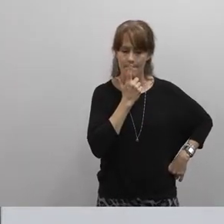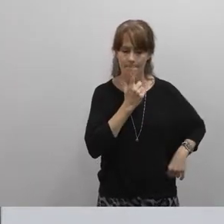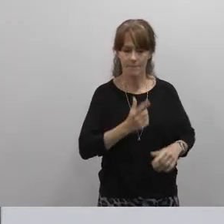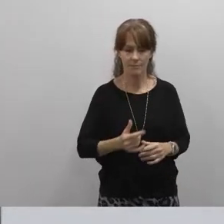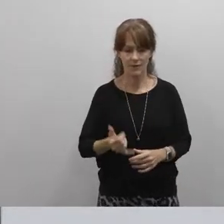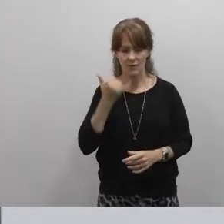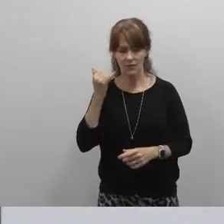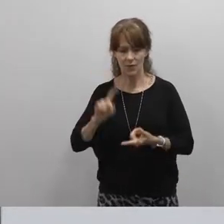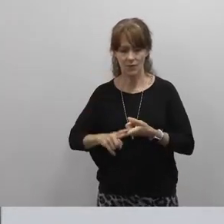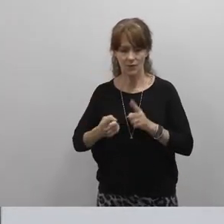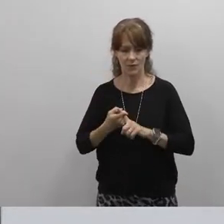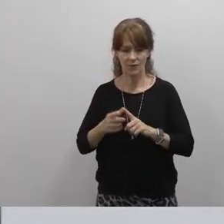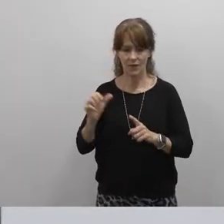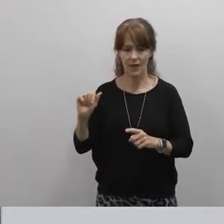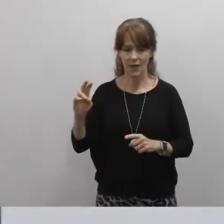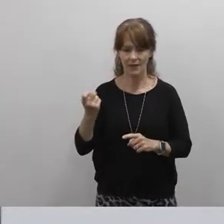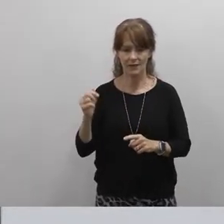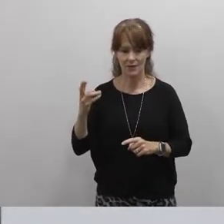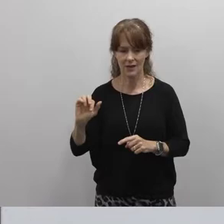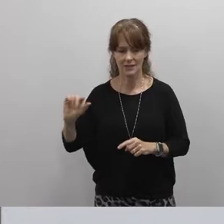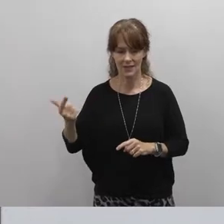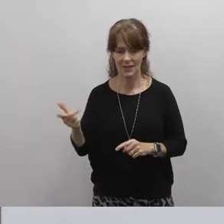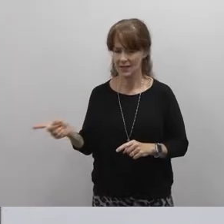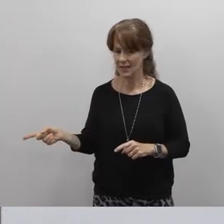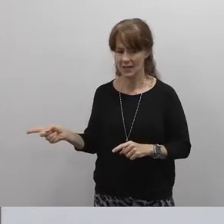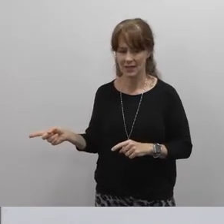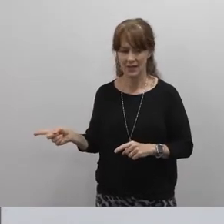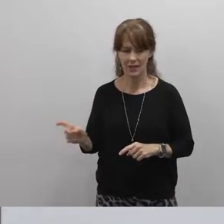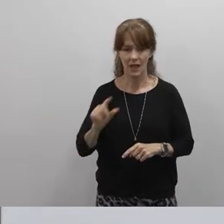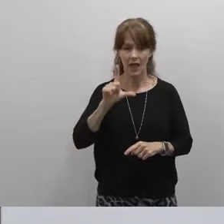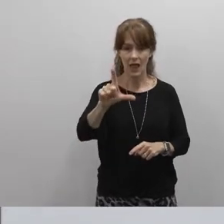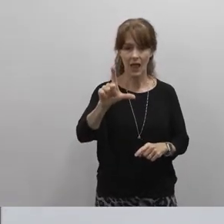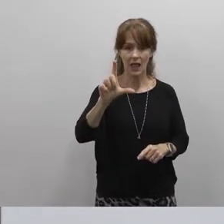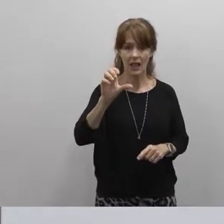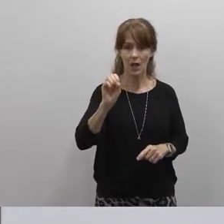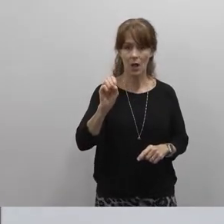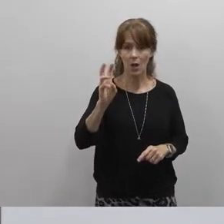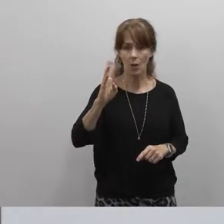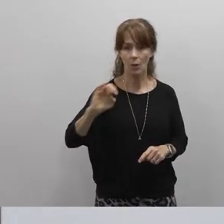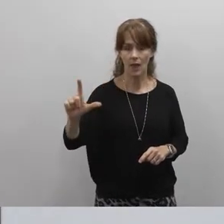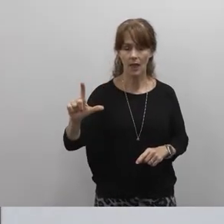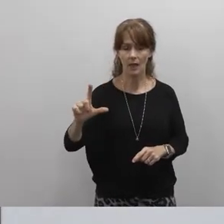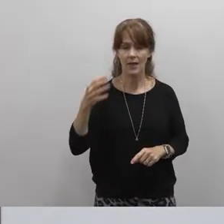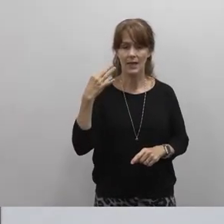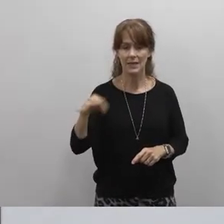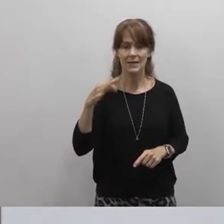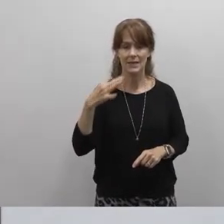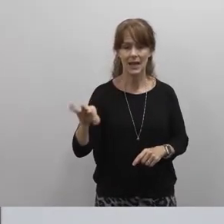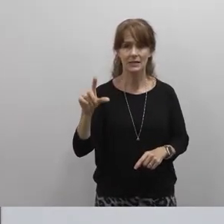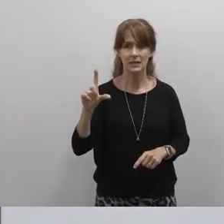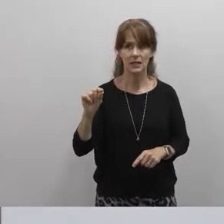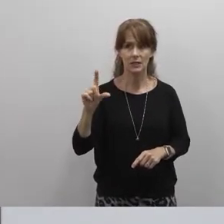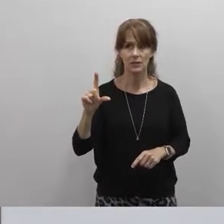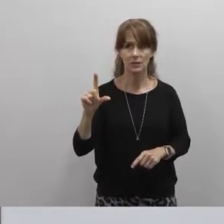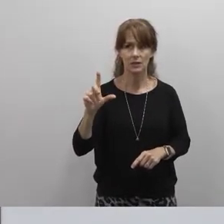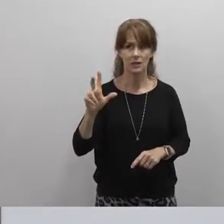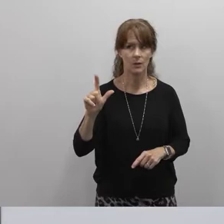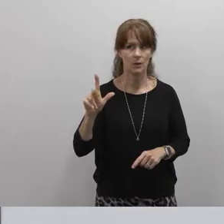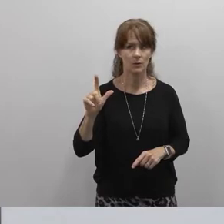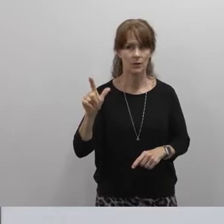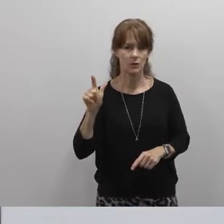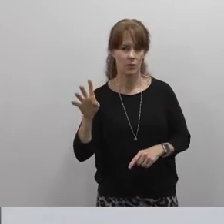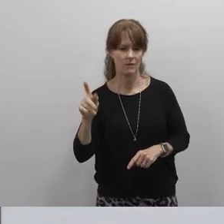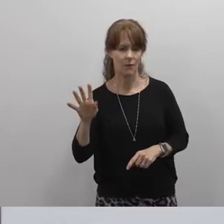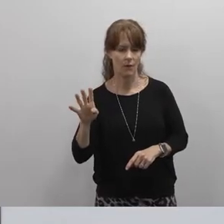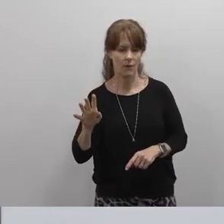phone a friend and call Alan Rising here. Lowell Elementary School. What's the date of construction? 1920, don't quote me on this, 23 or